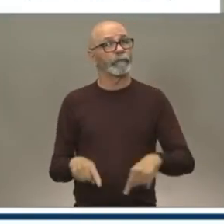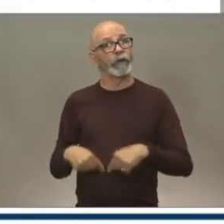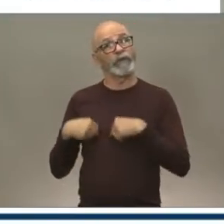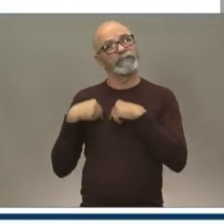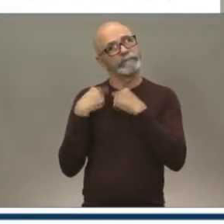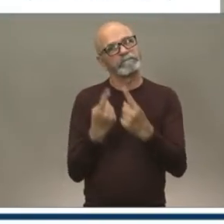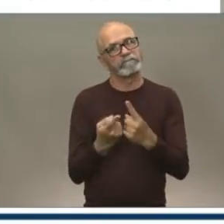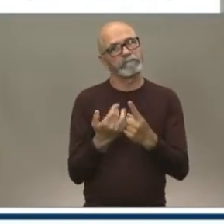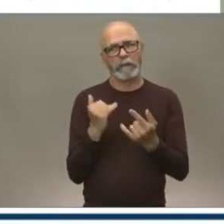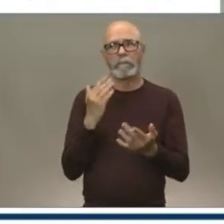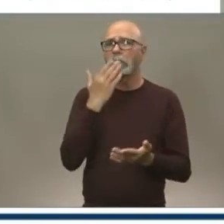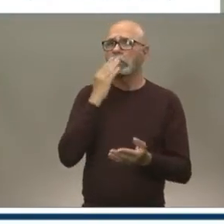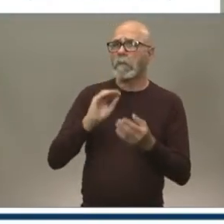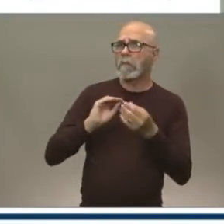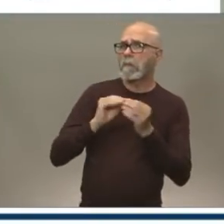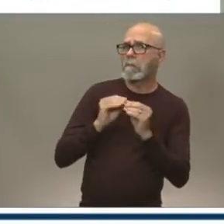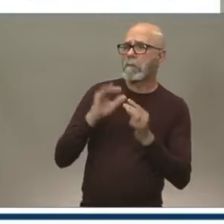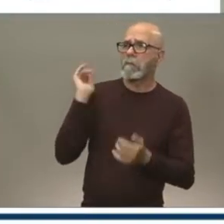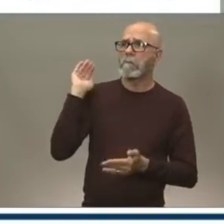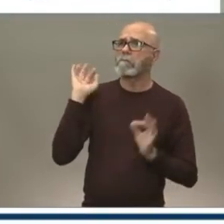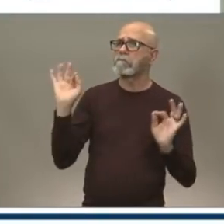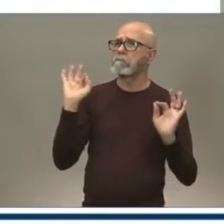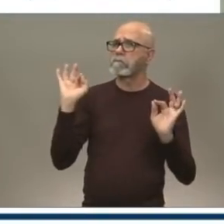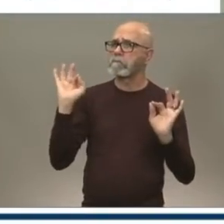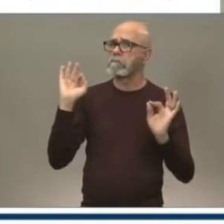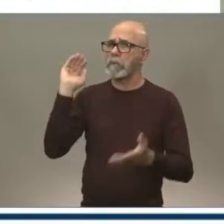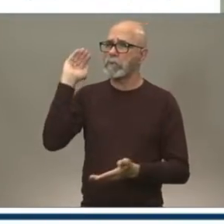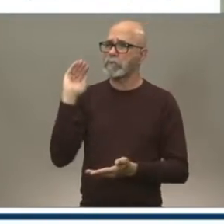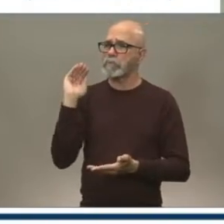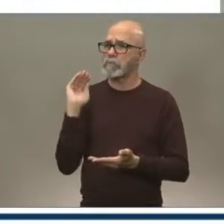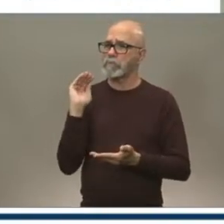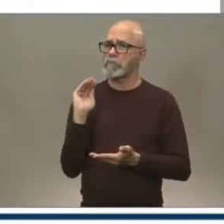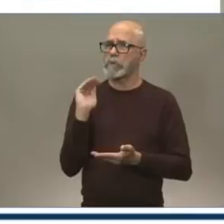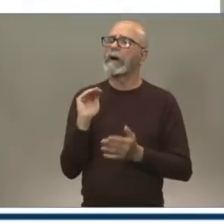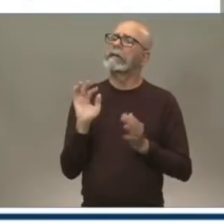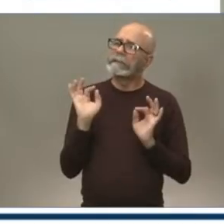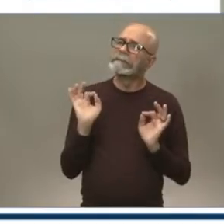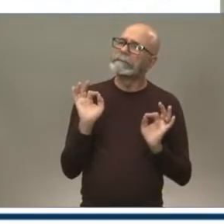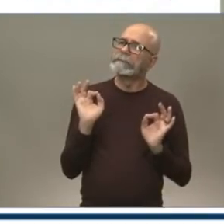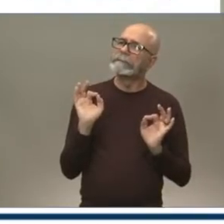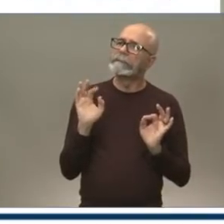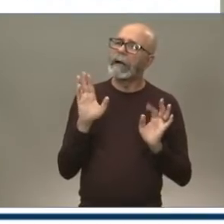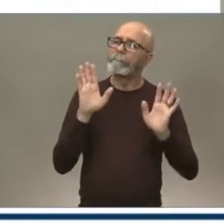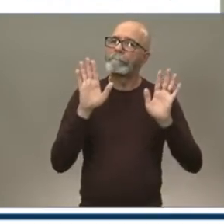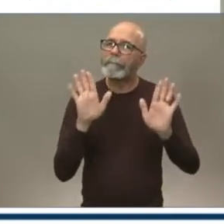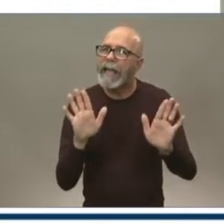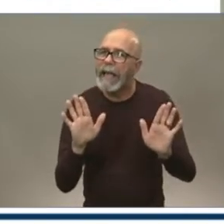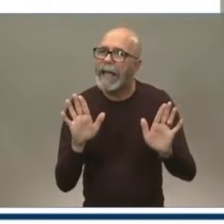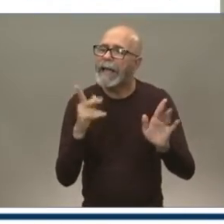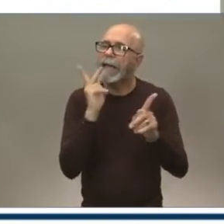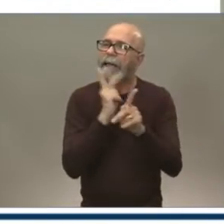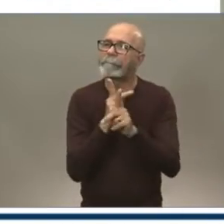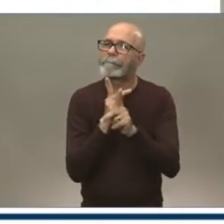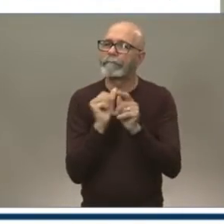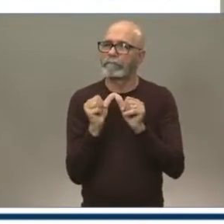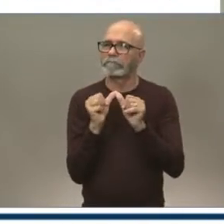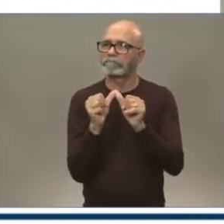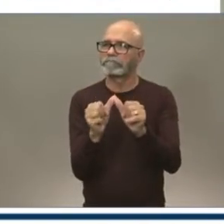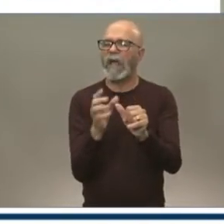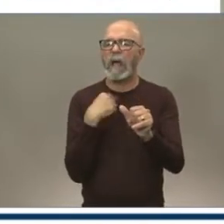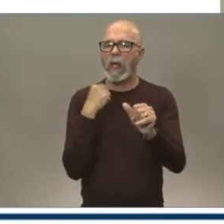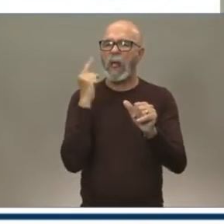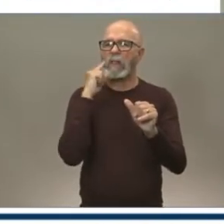today. We continue to keep our cases low in the single digits. If we continue to do that, I will remain optimistic that we can